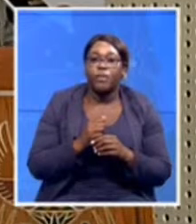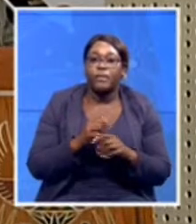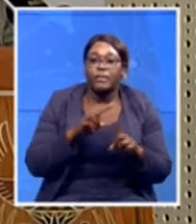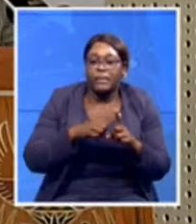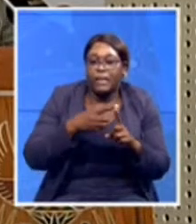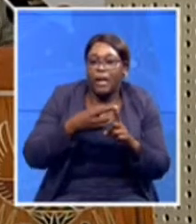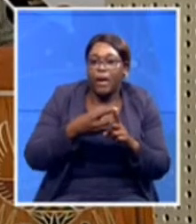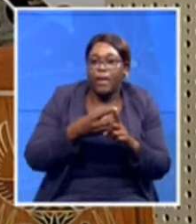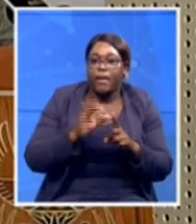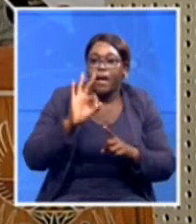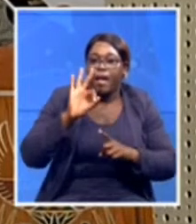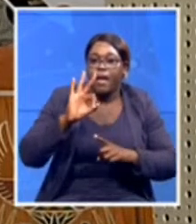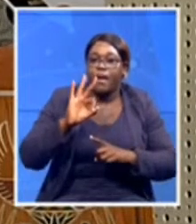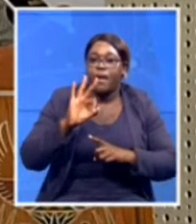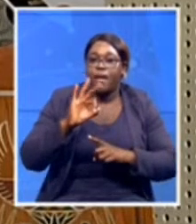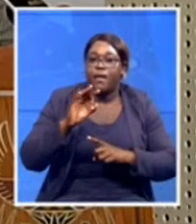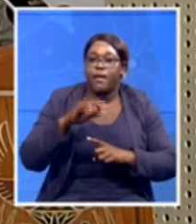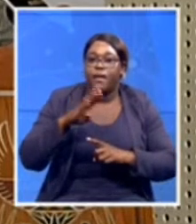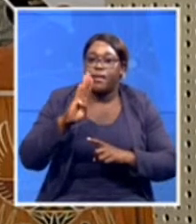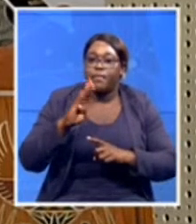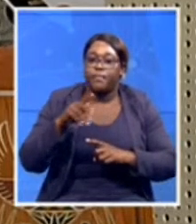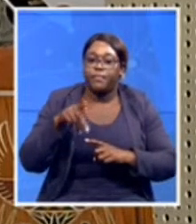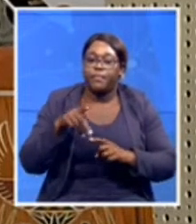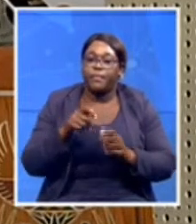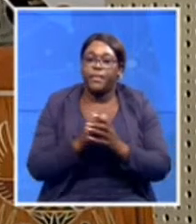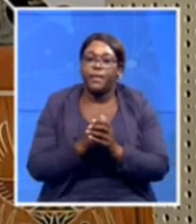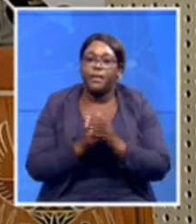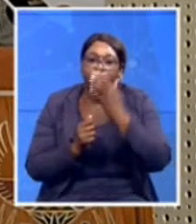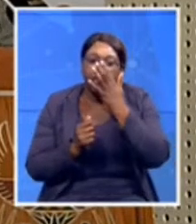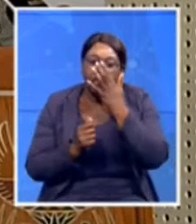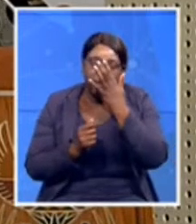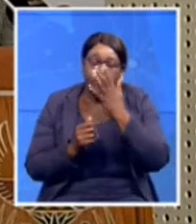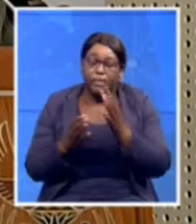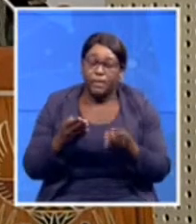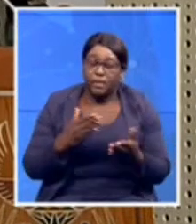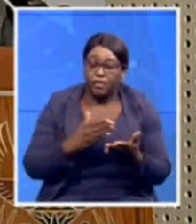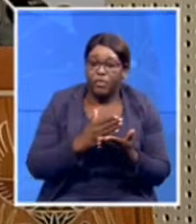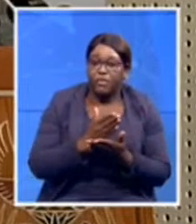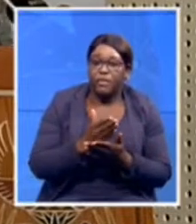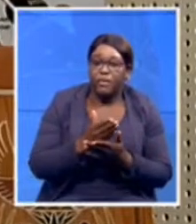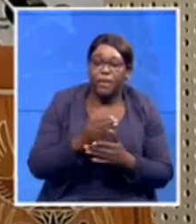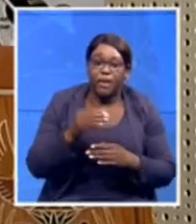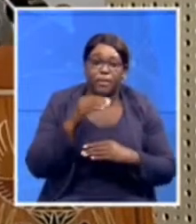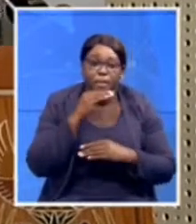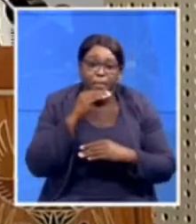Pandeli, to take you through some of the definitions for your own benefits. Pandeli.